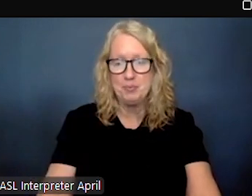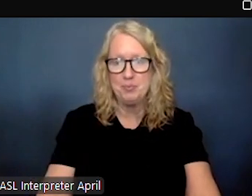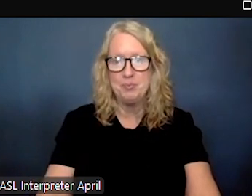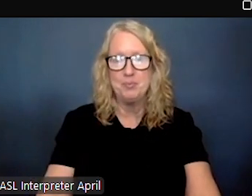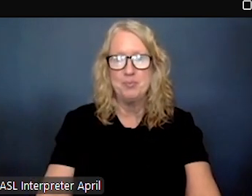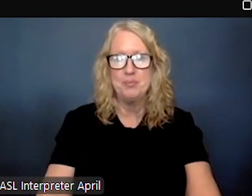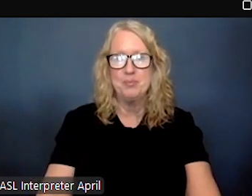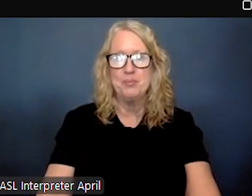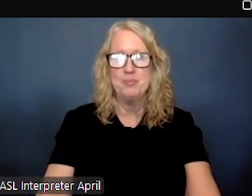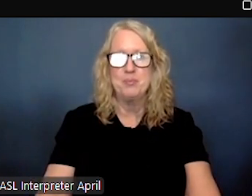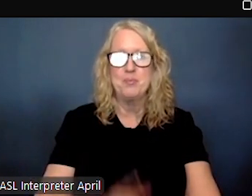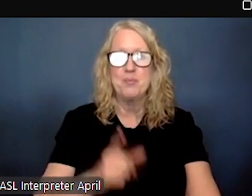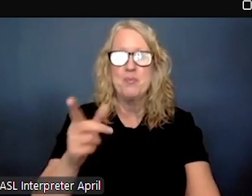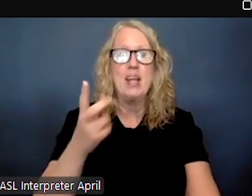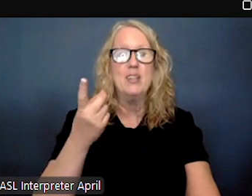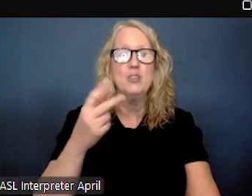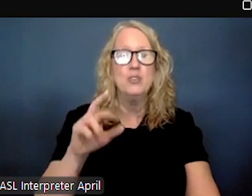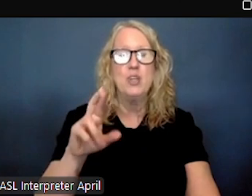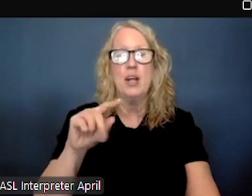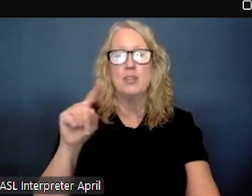Let's start with Dr. Zeller.